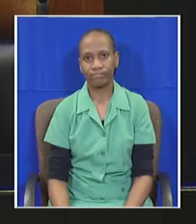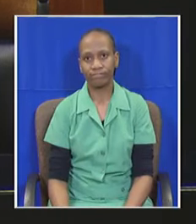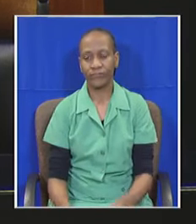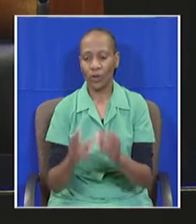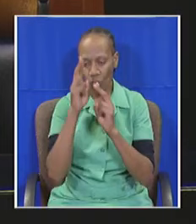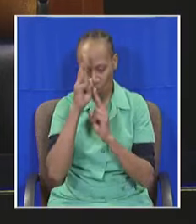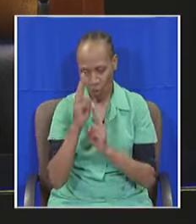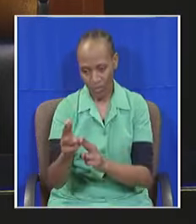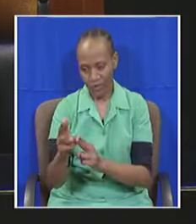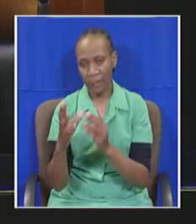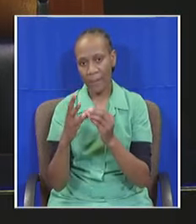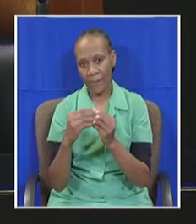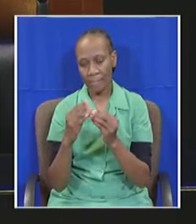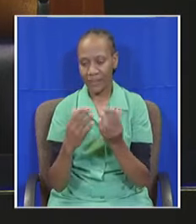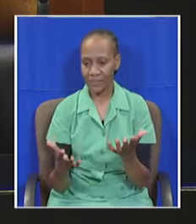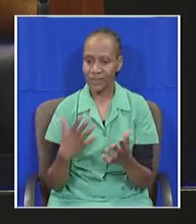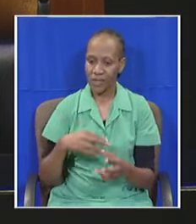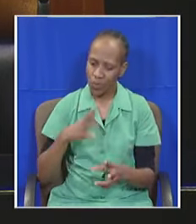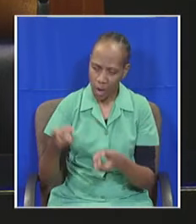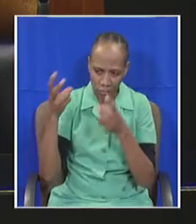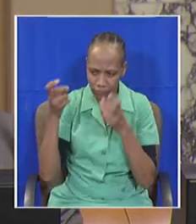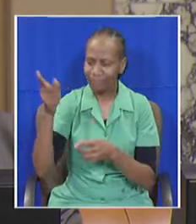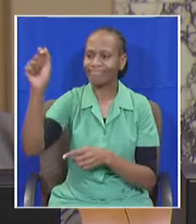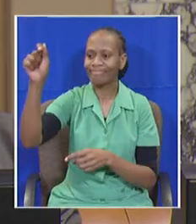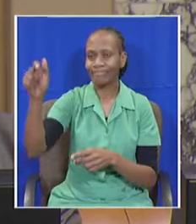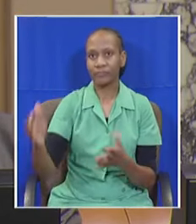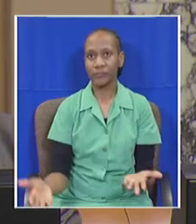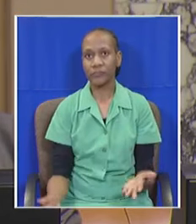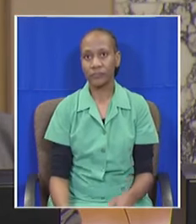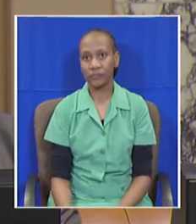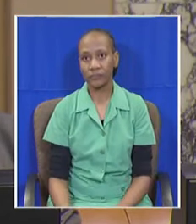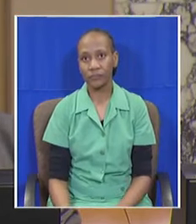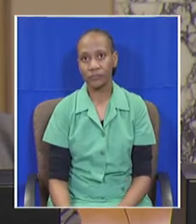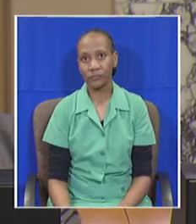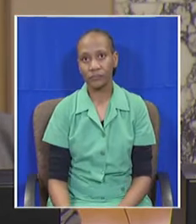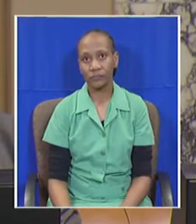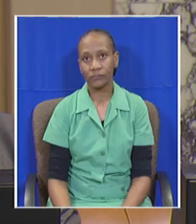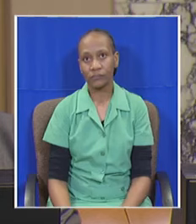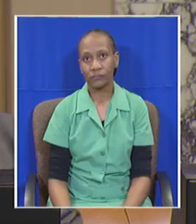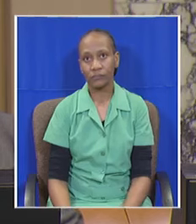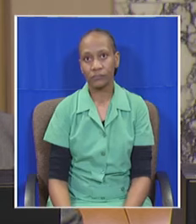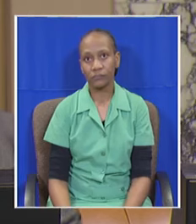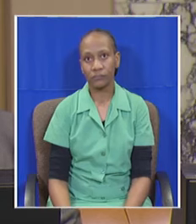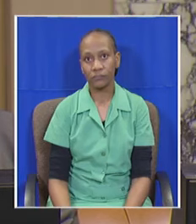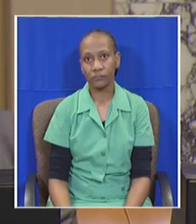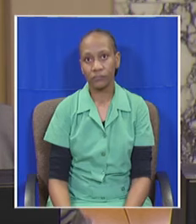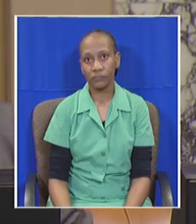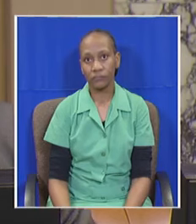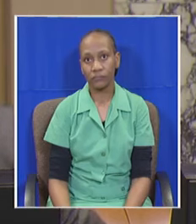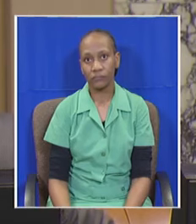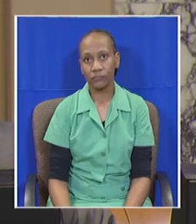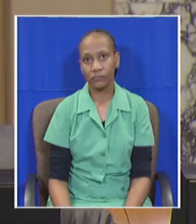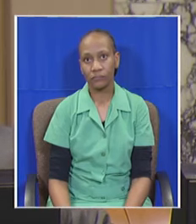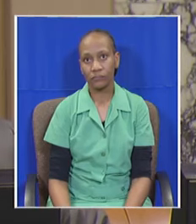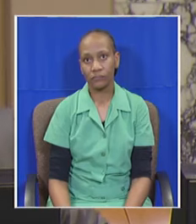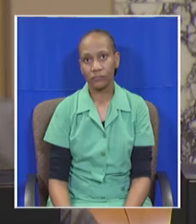Honorable members, I want to take the point of order at the back. Does he look old? I just want to know that does he look at an